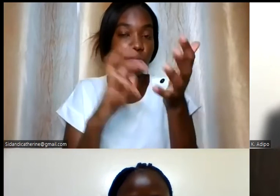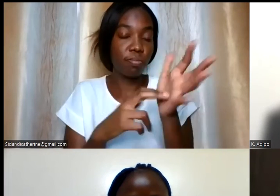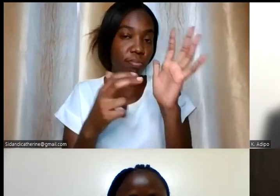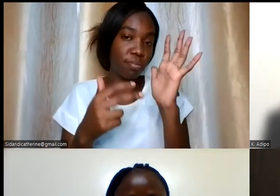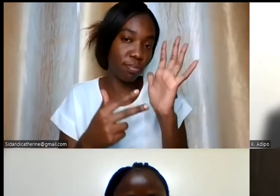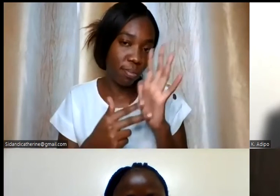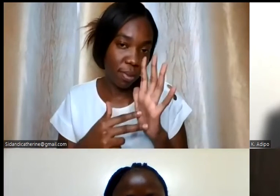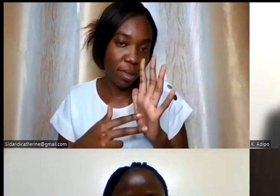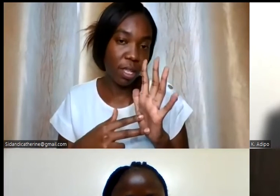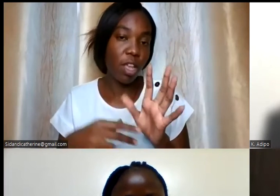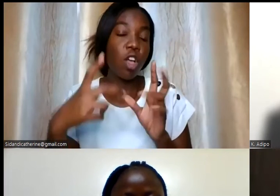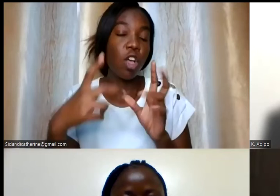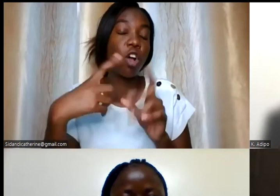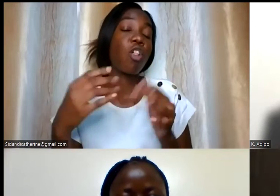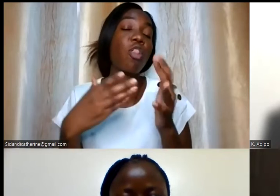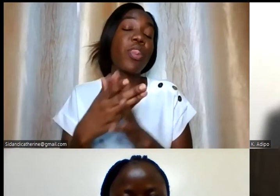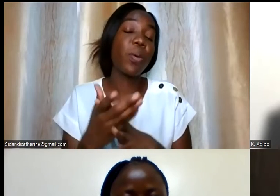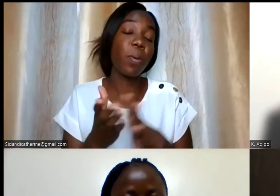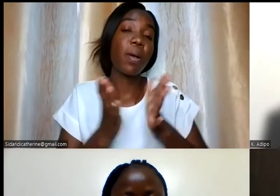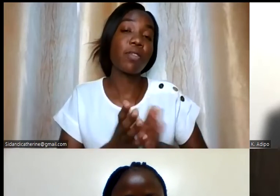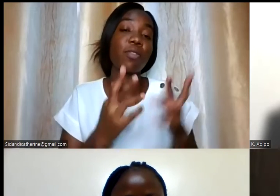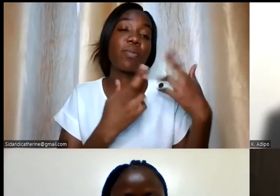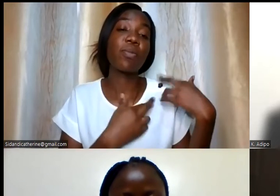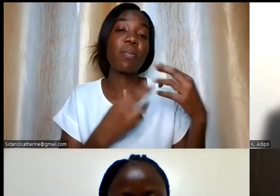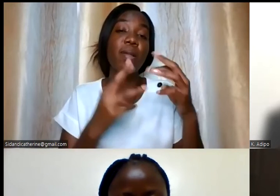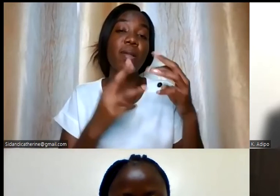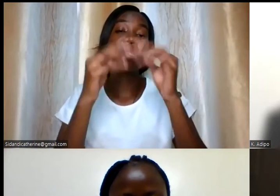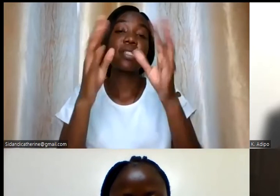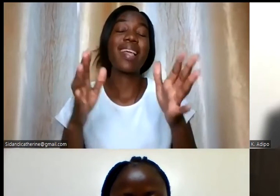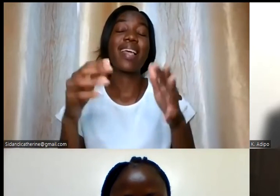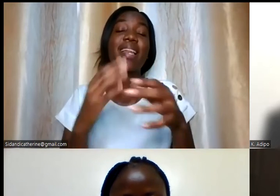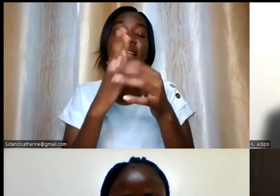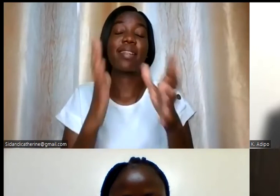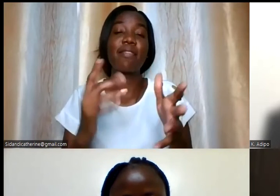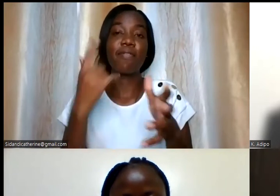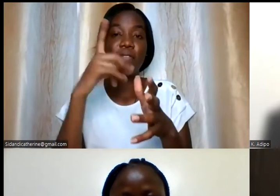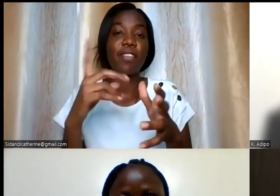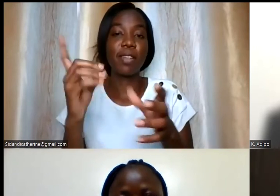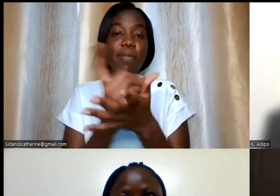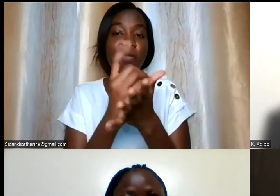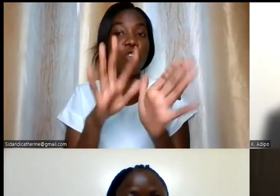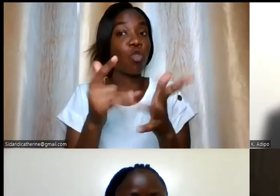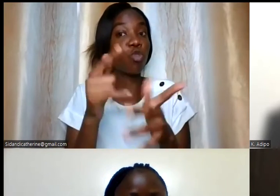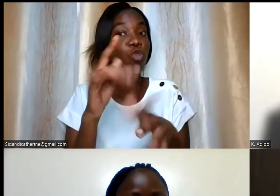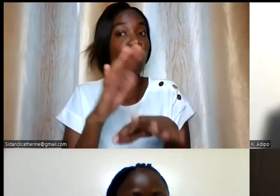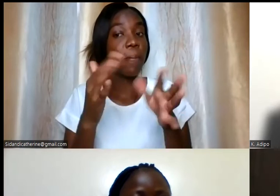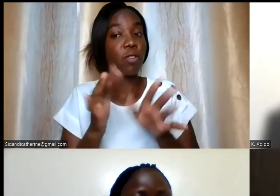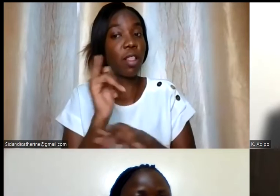gone through the procurement manager, who is the head of department, or whichever, however they call that person. So